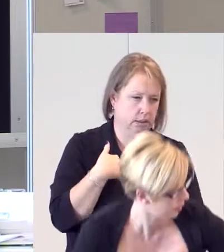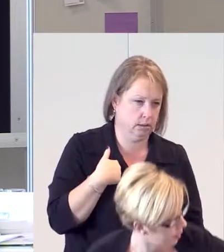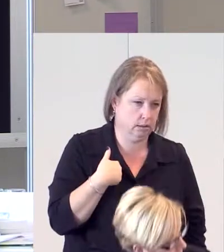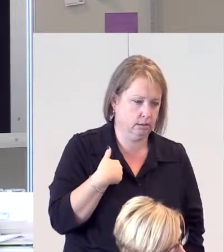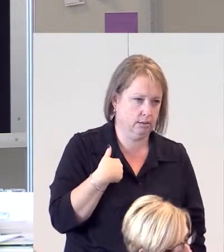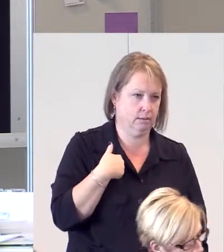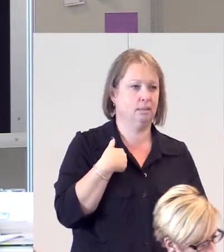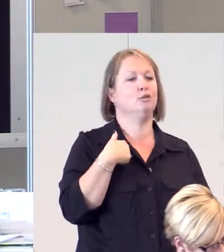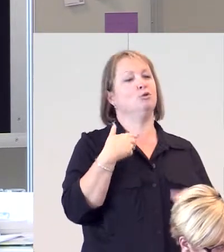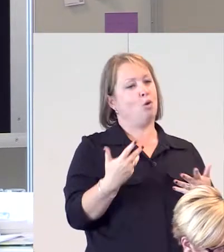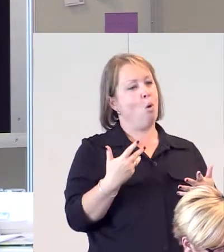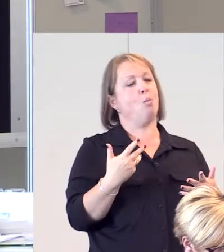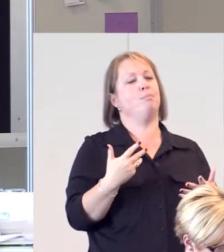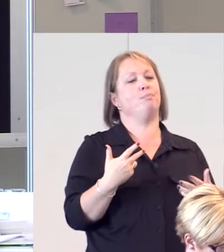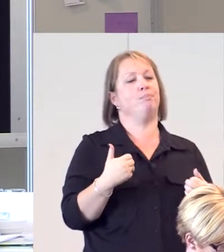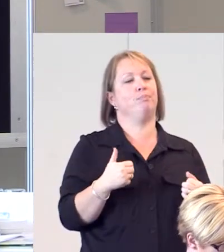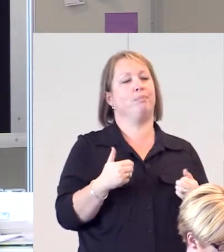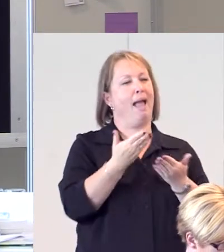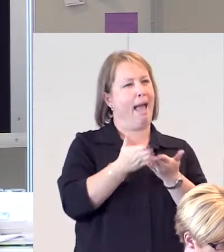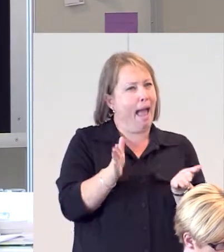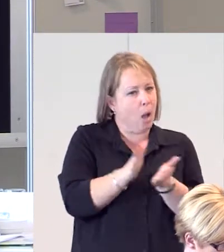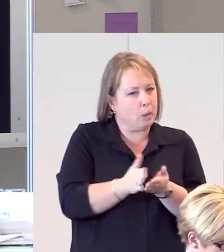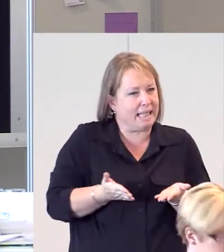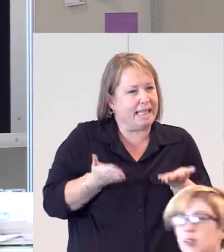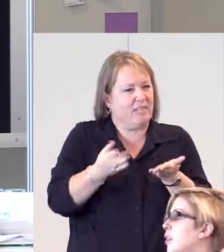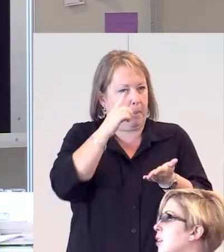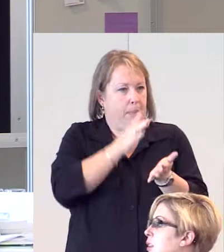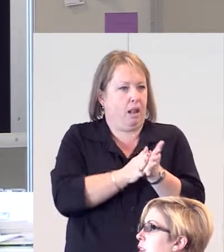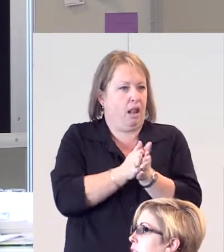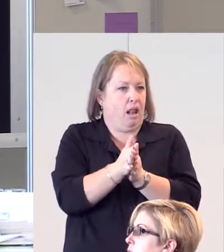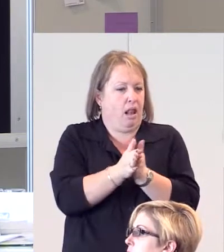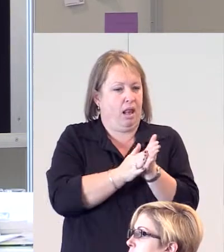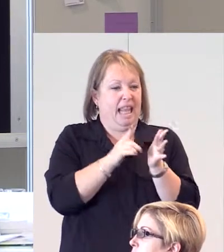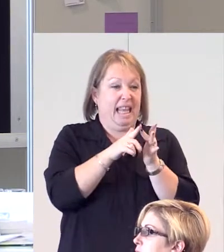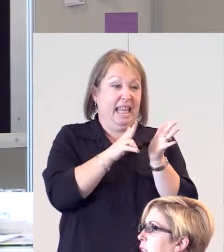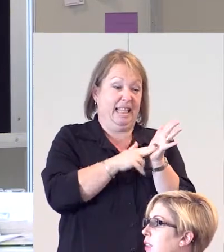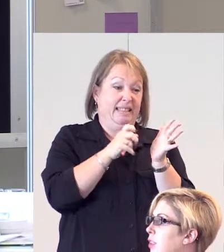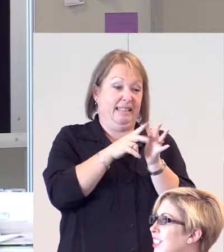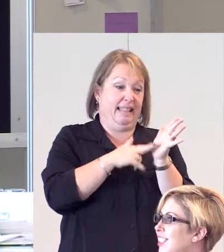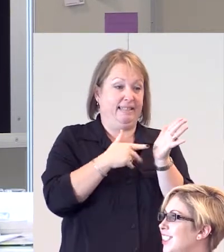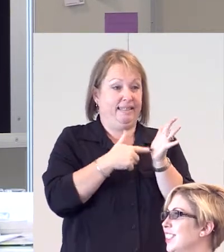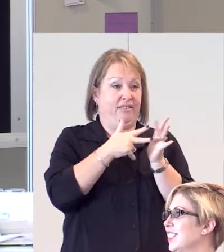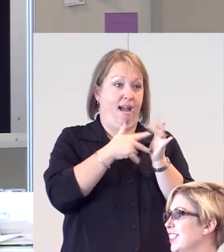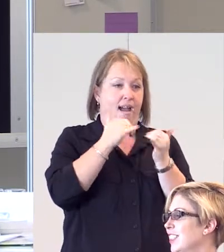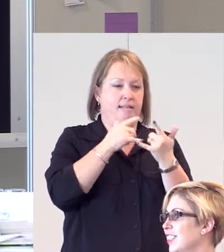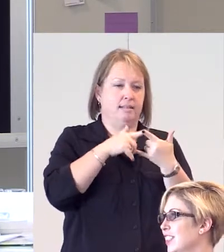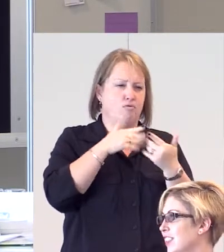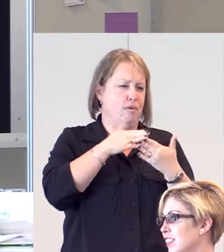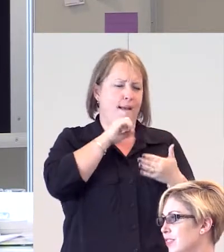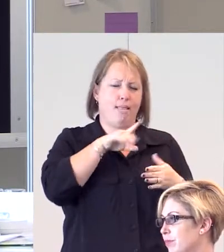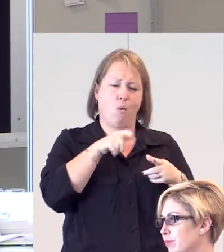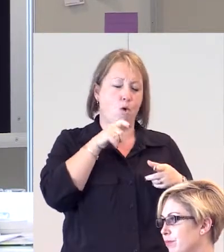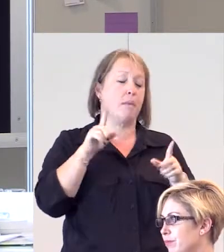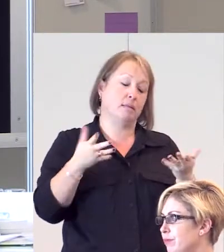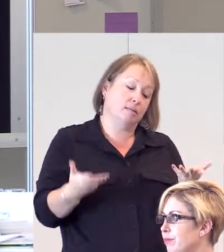So, you know, how can we incentivise people, I hate that word, but I just used it, to